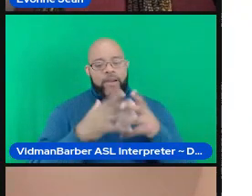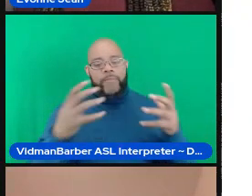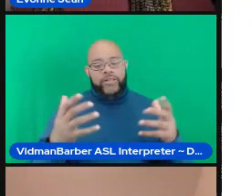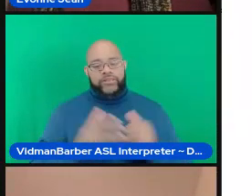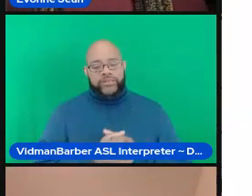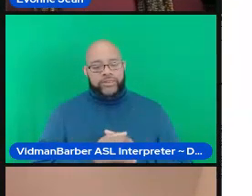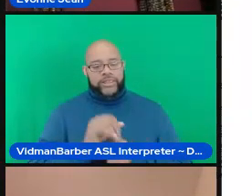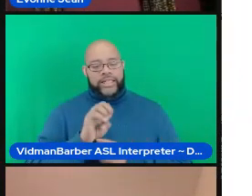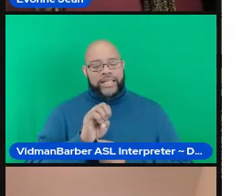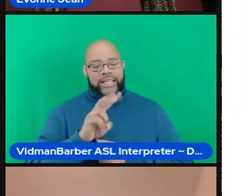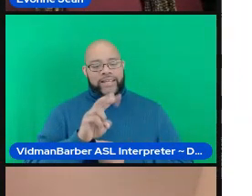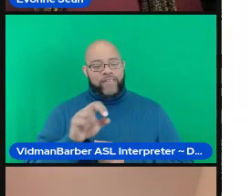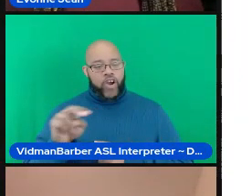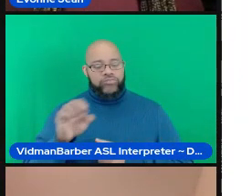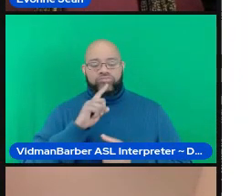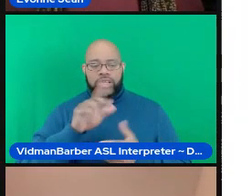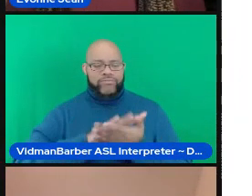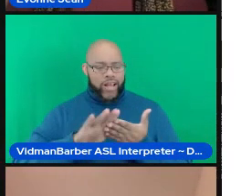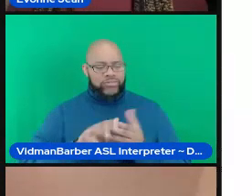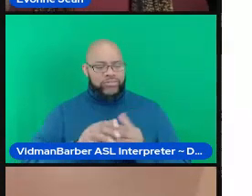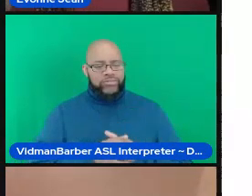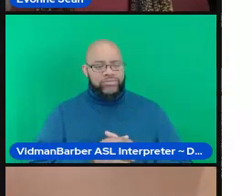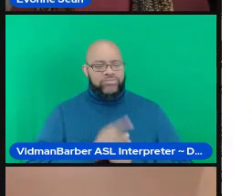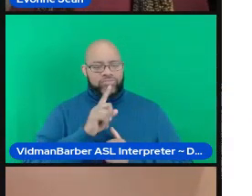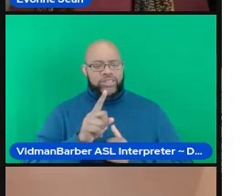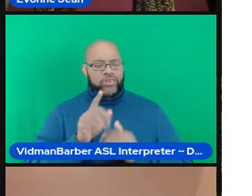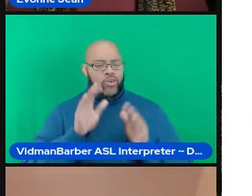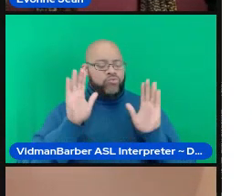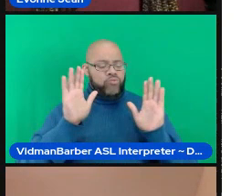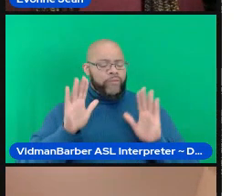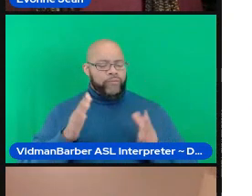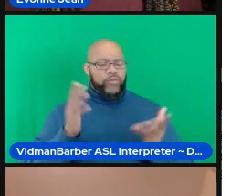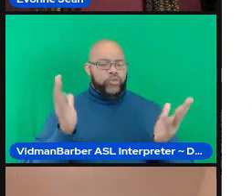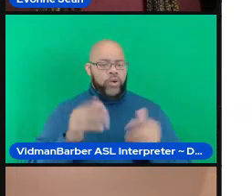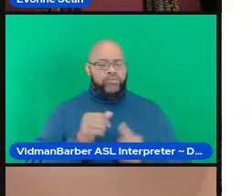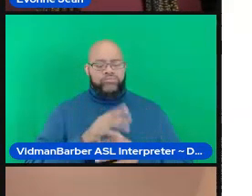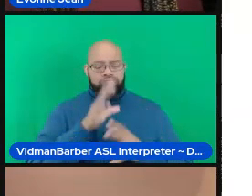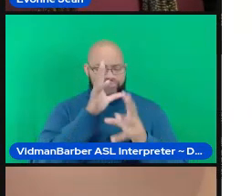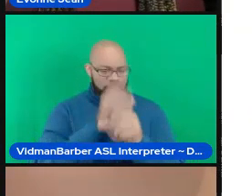Evonne. That was really nice. It was really great talk and fascinating.